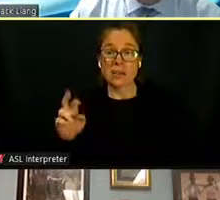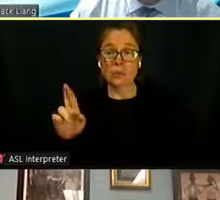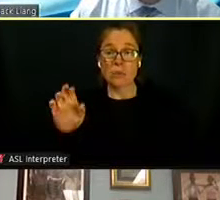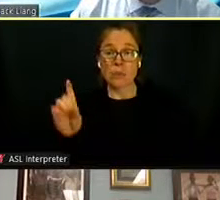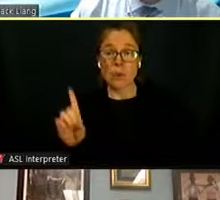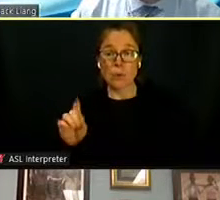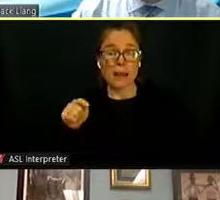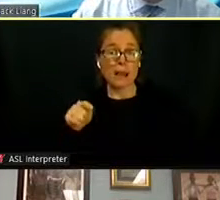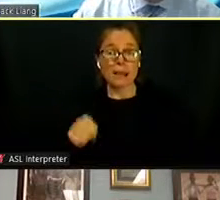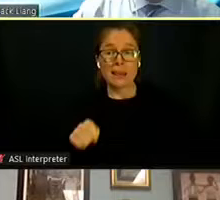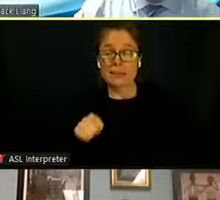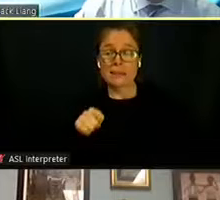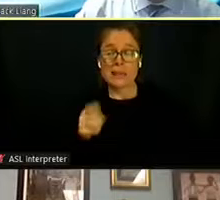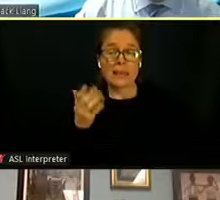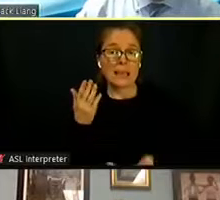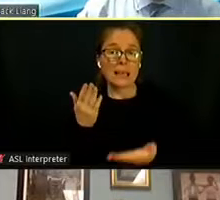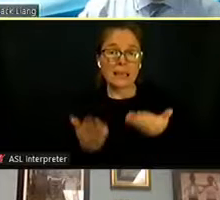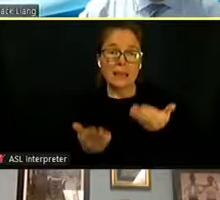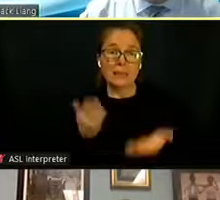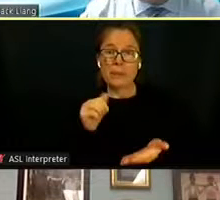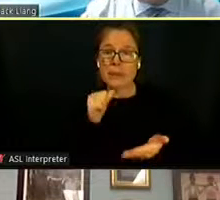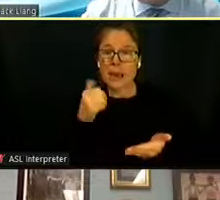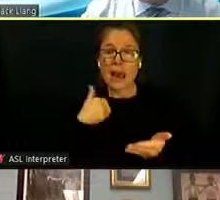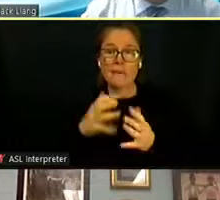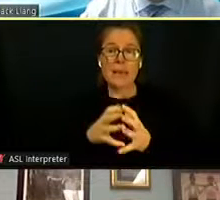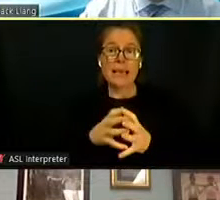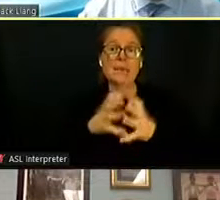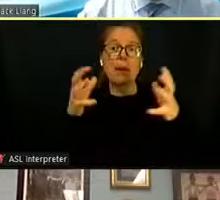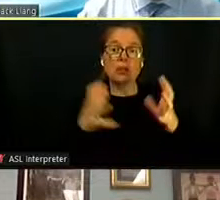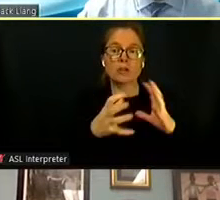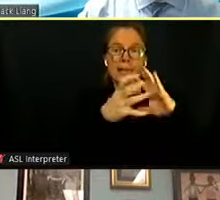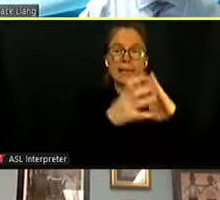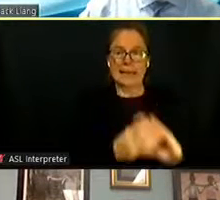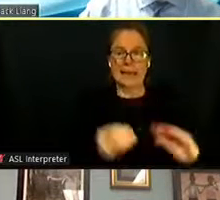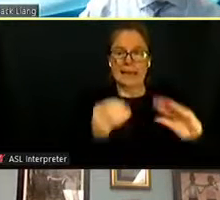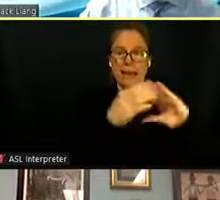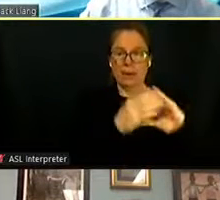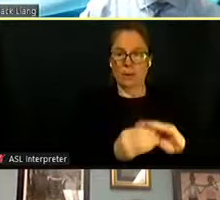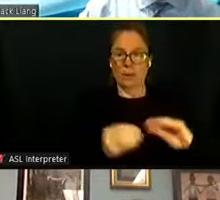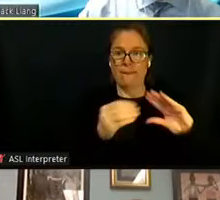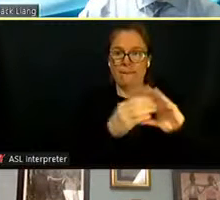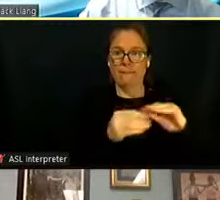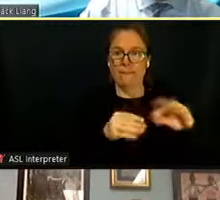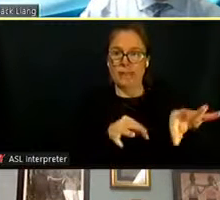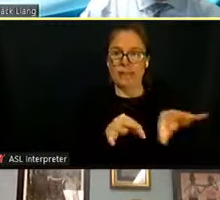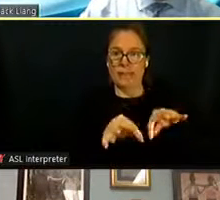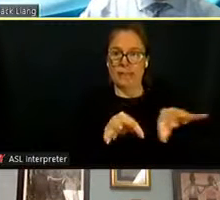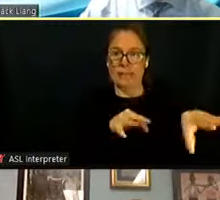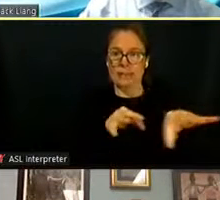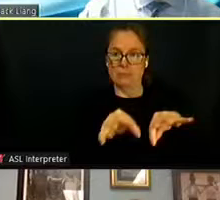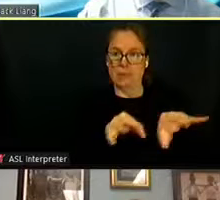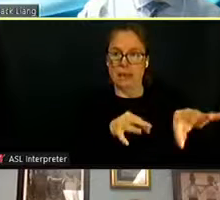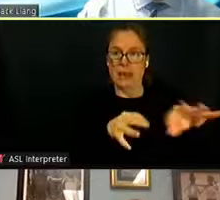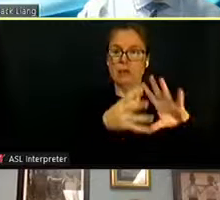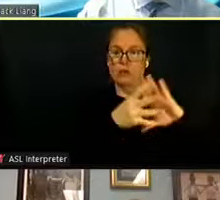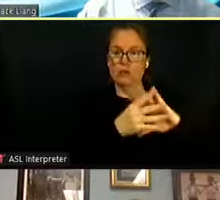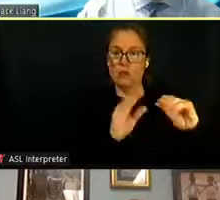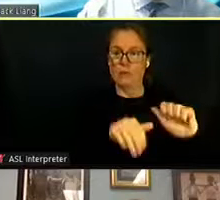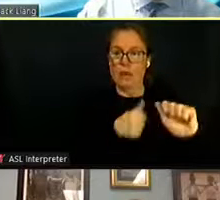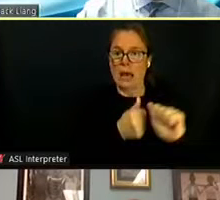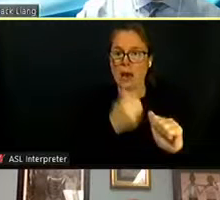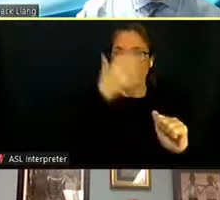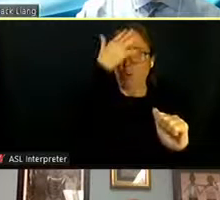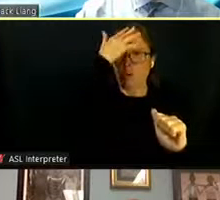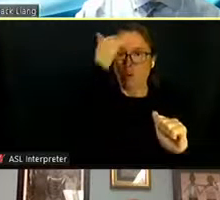necessarily have as much budget narratives that's in there that actually tells the story of why we're budgeting